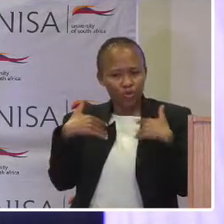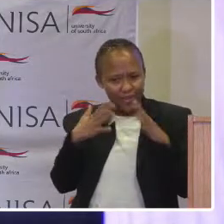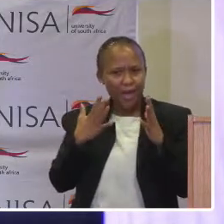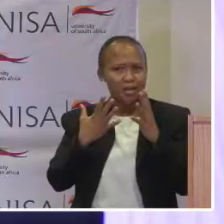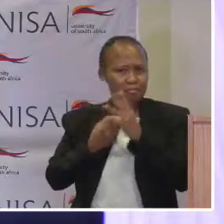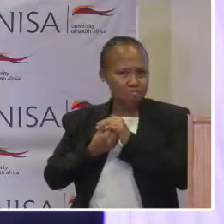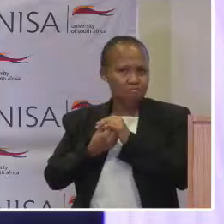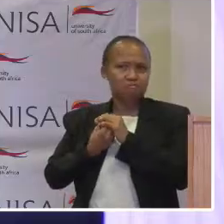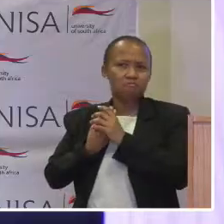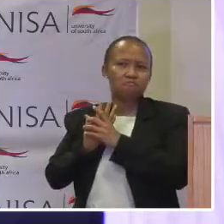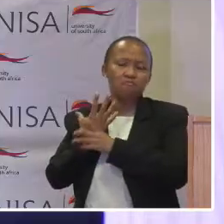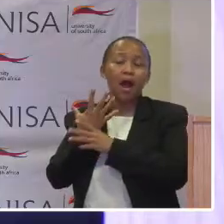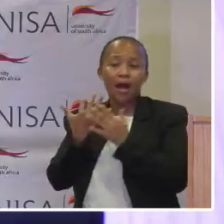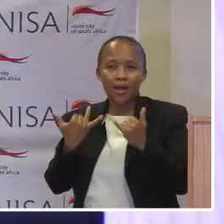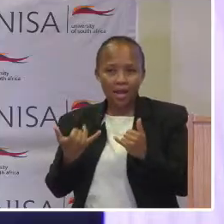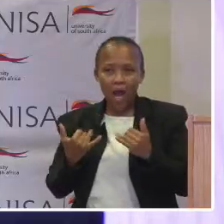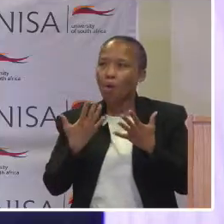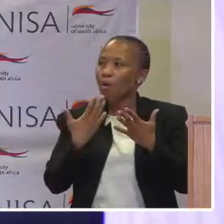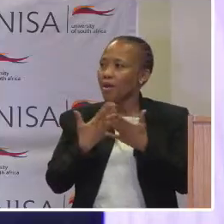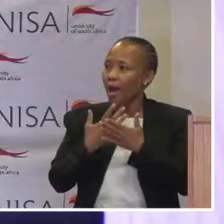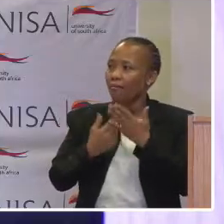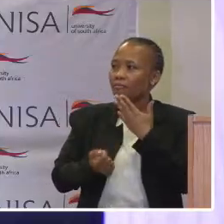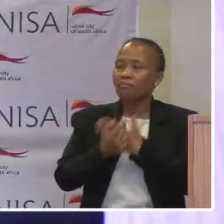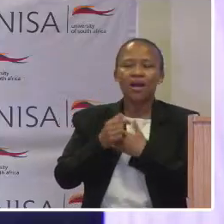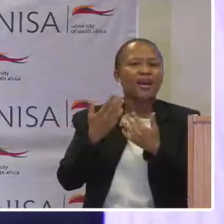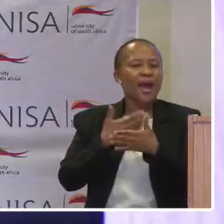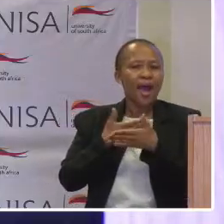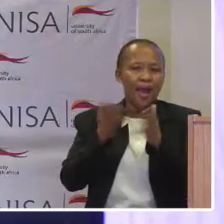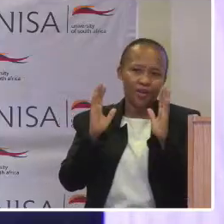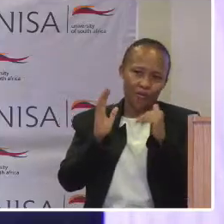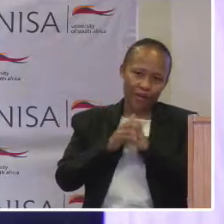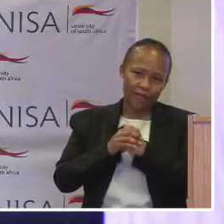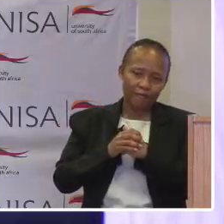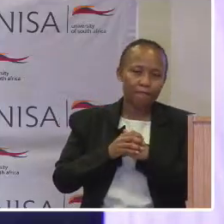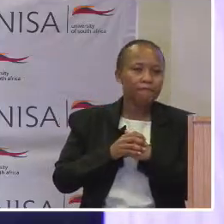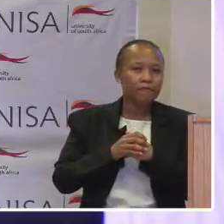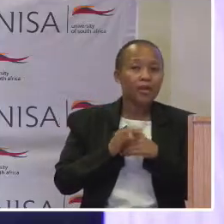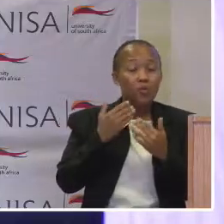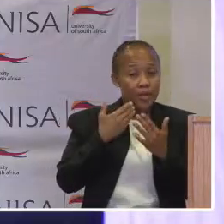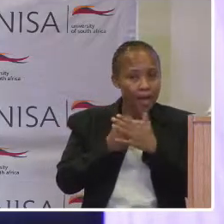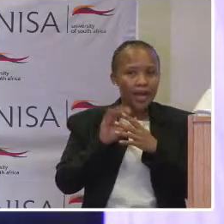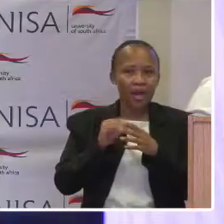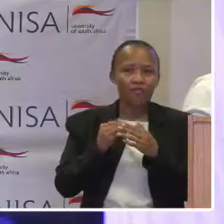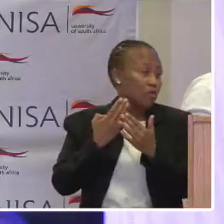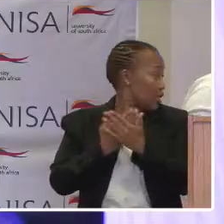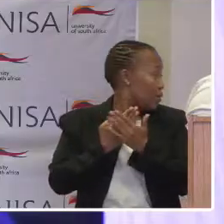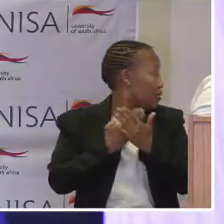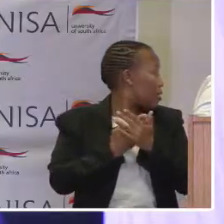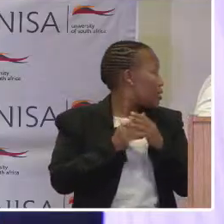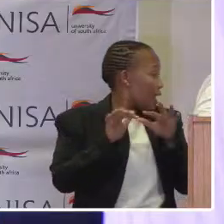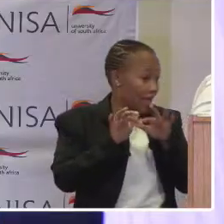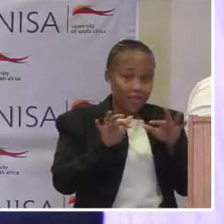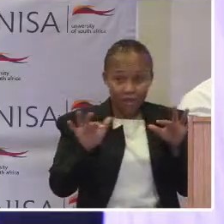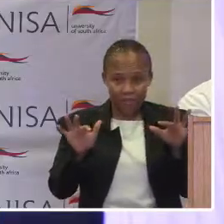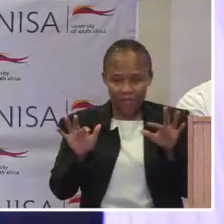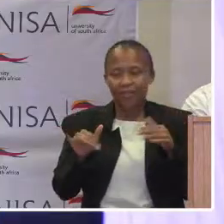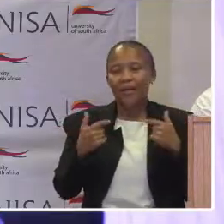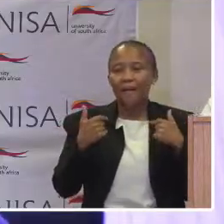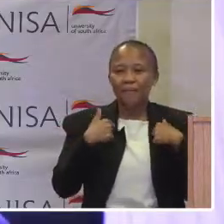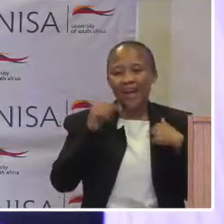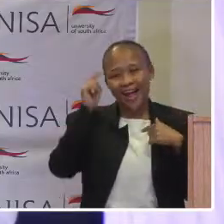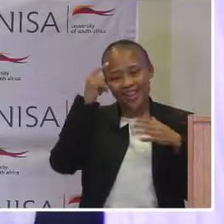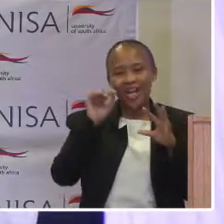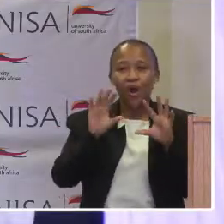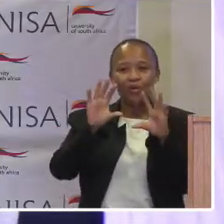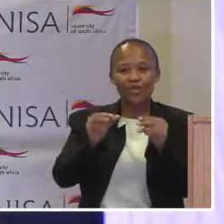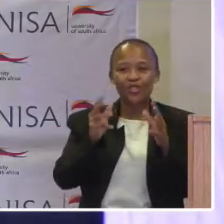anywhere, and we have those capabilities as a people. I think I will stop there. Thank you